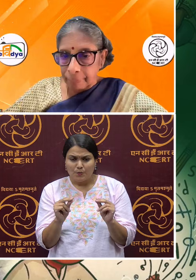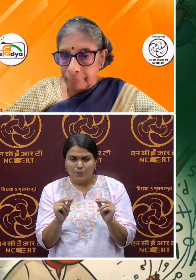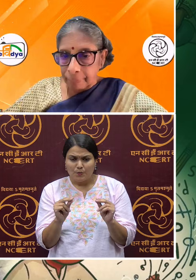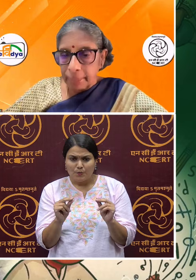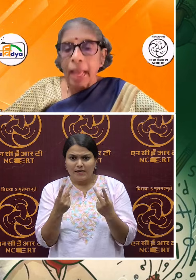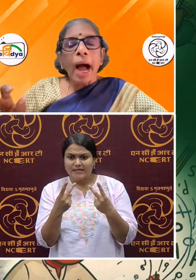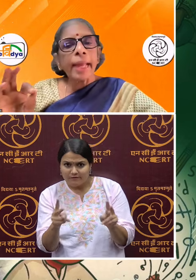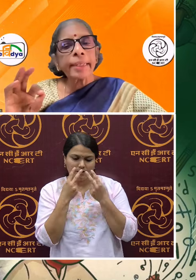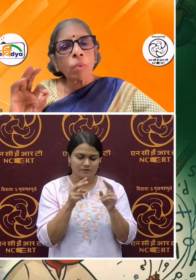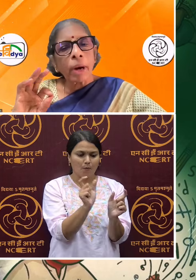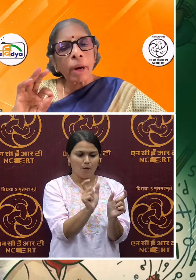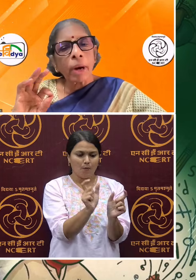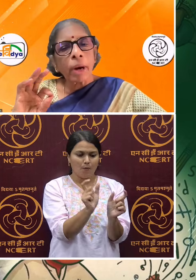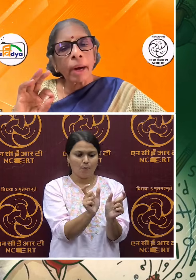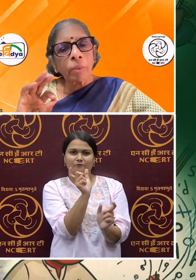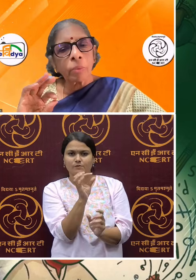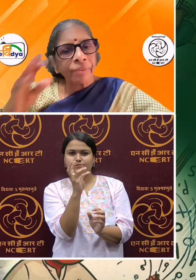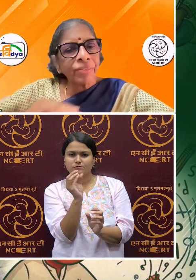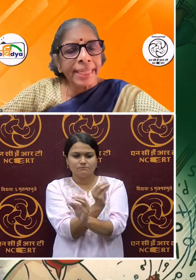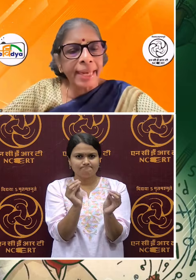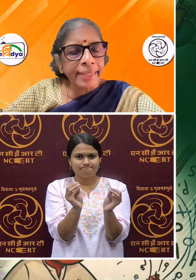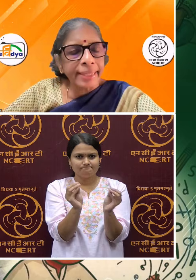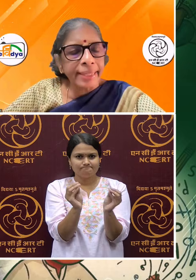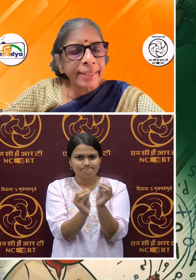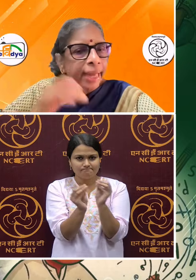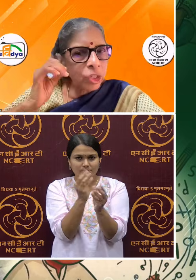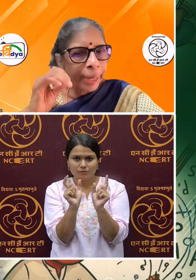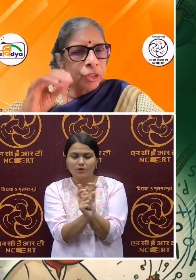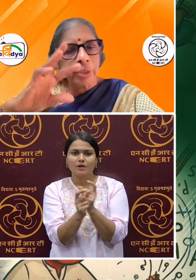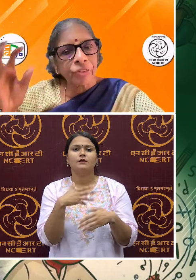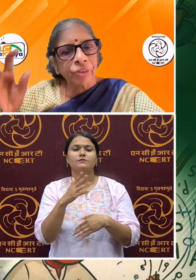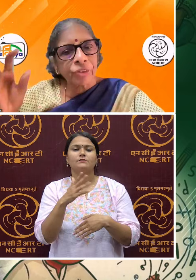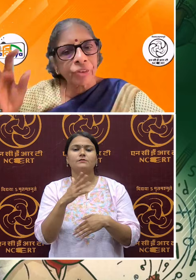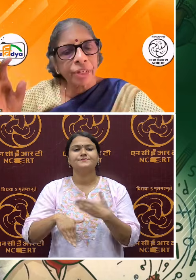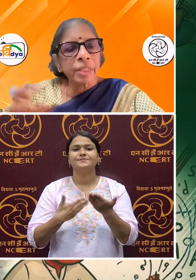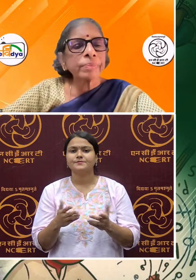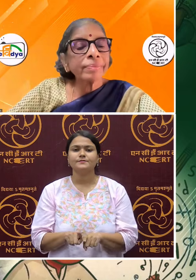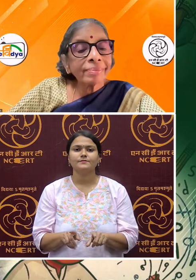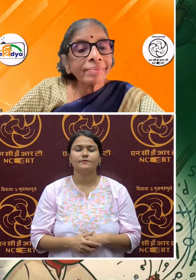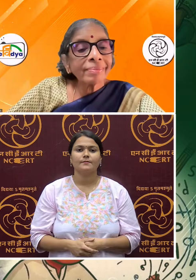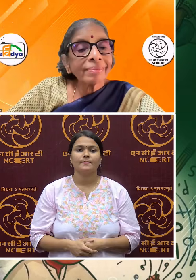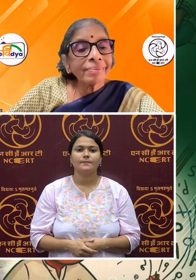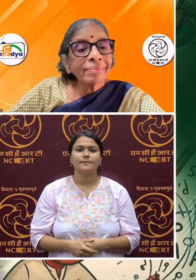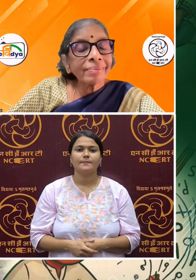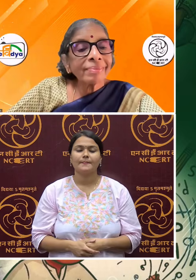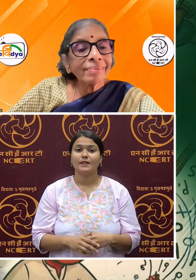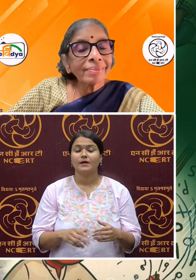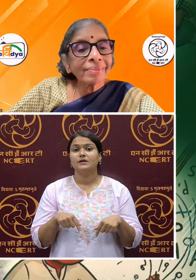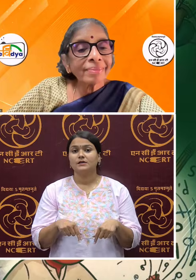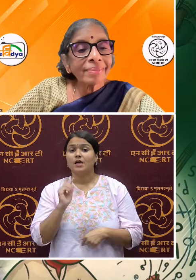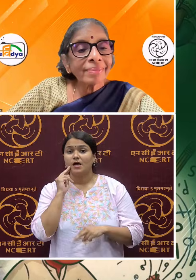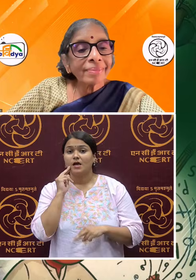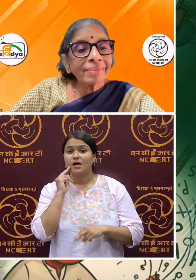along with them. And can we have the next slide? Then I'll explain. So, ma'am, to you that is also one thing, that no